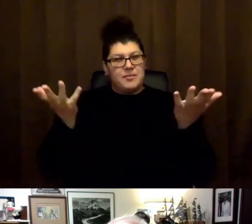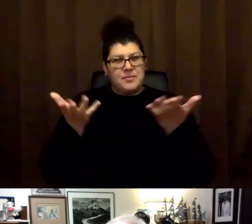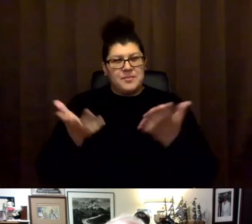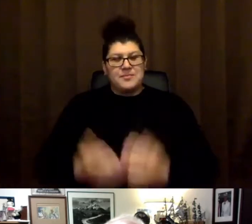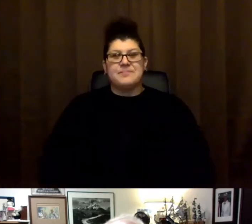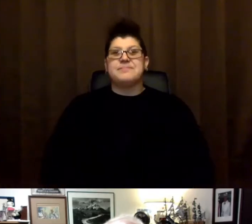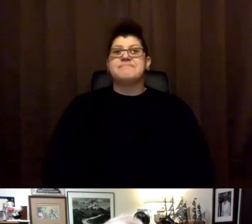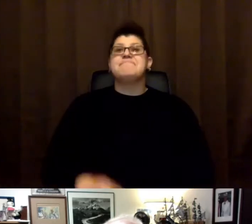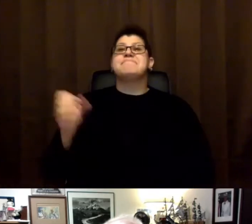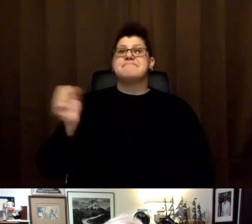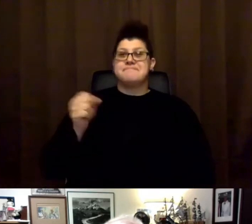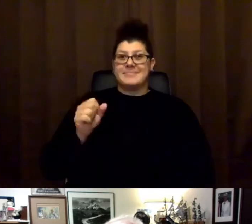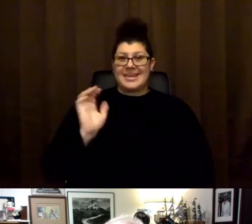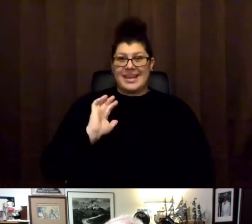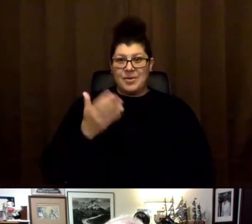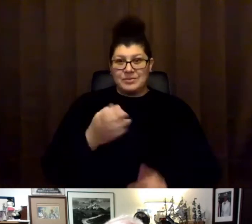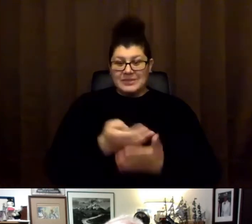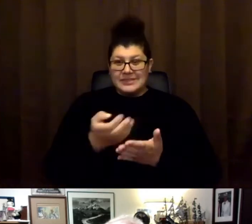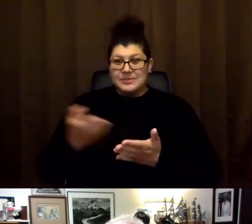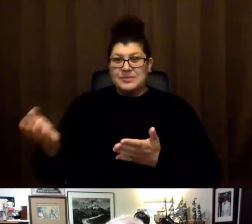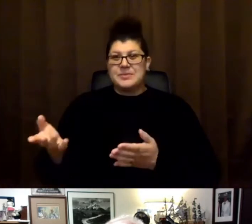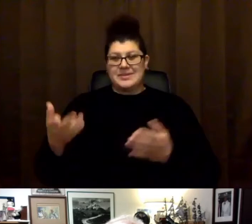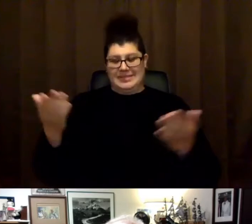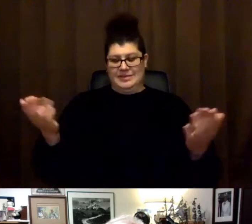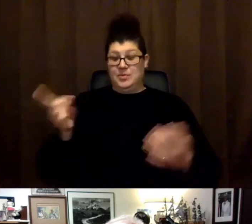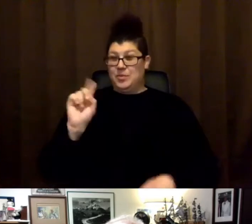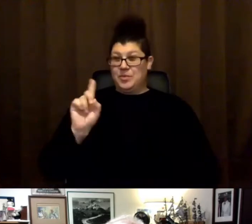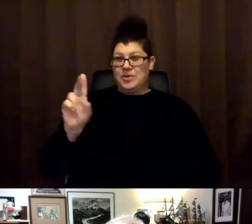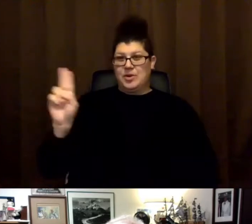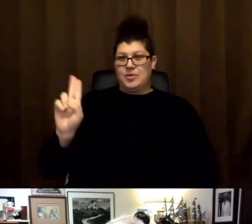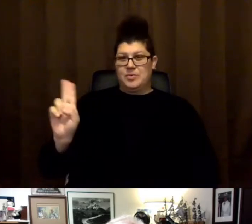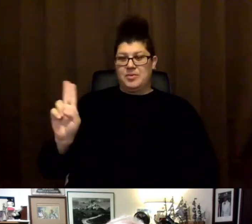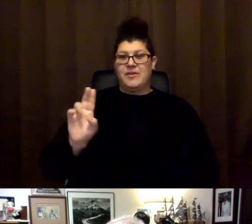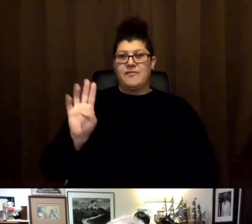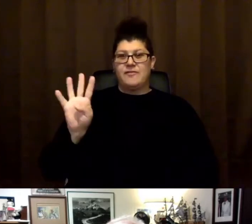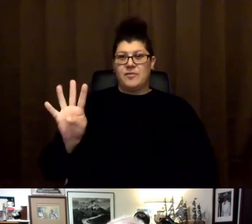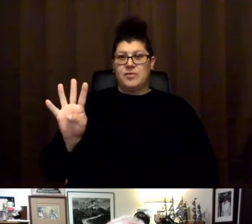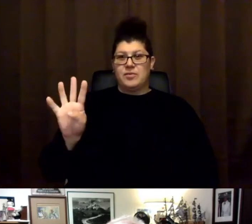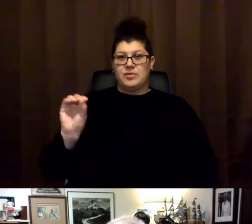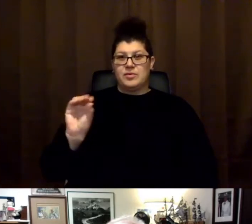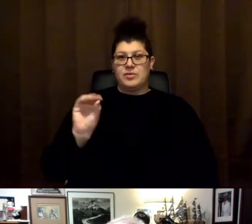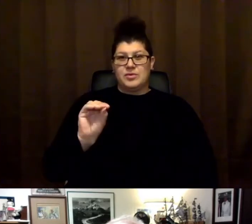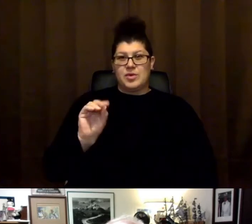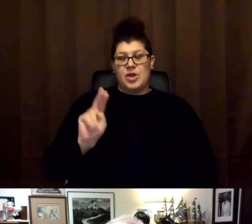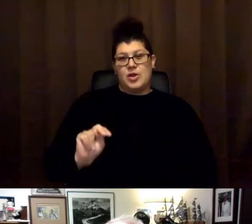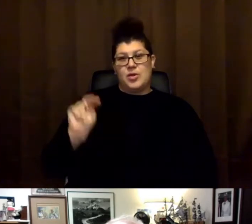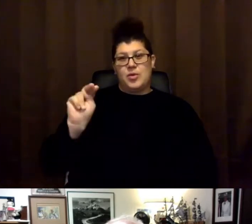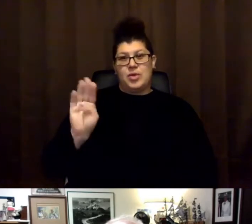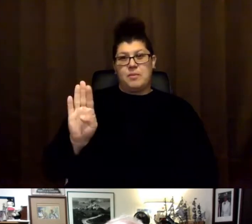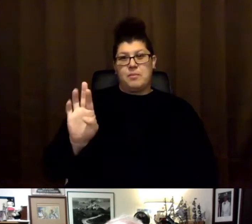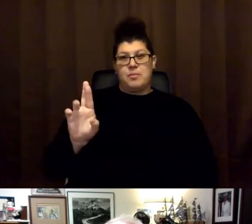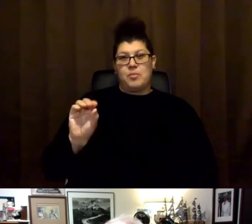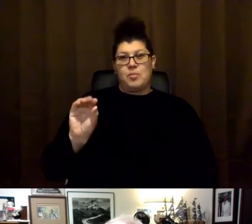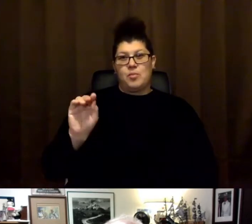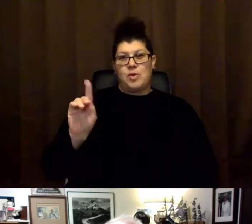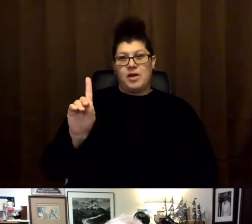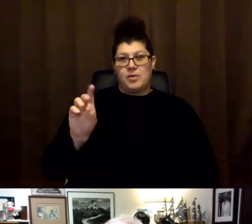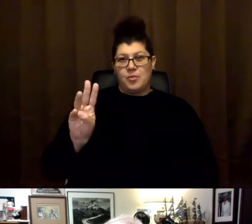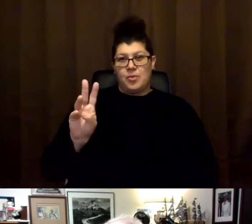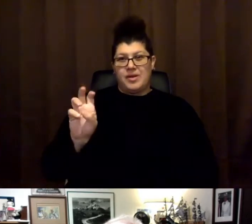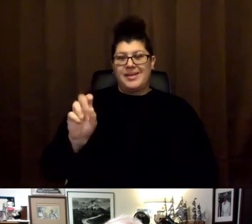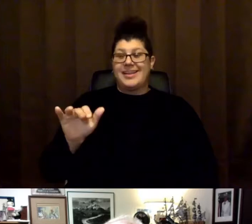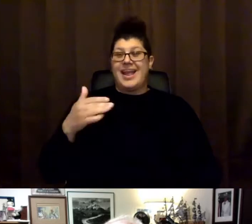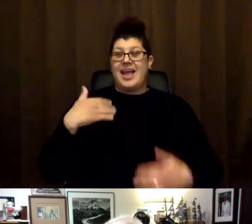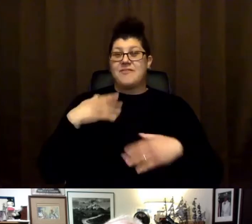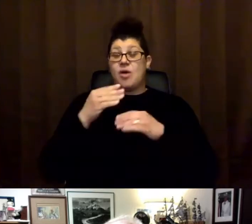Medserve Equipment Corp is in Urbana. We're at 400 North Broadway, and we are a very broad-based home medical equipment